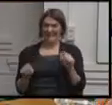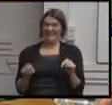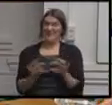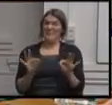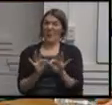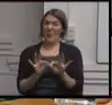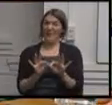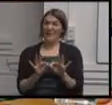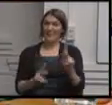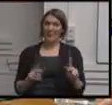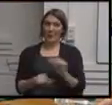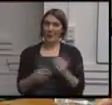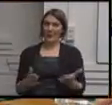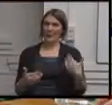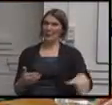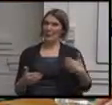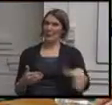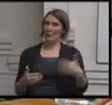There are obviously many,